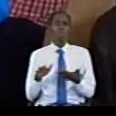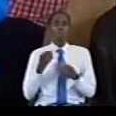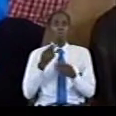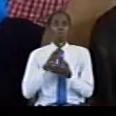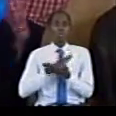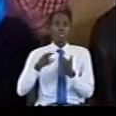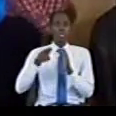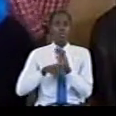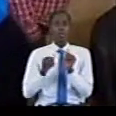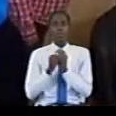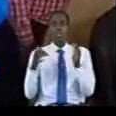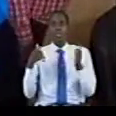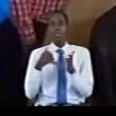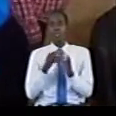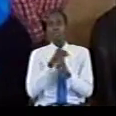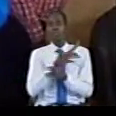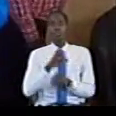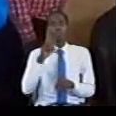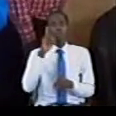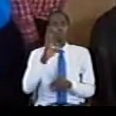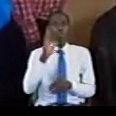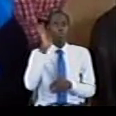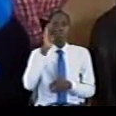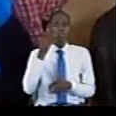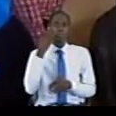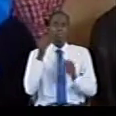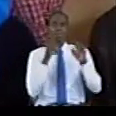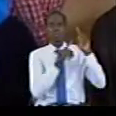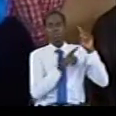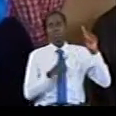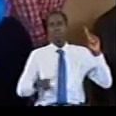without which no man shall see the Lord.